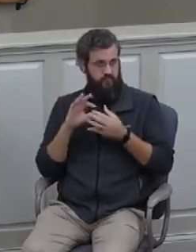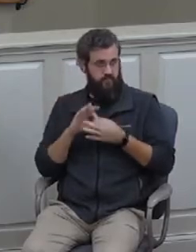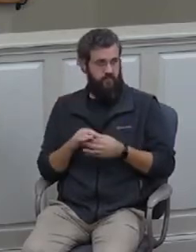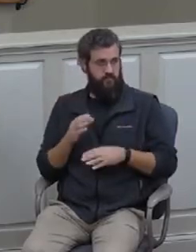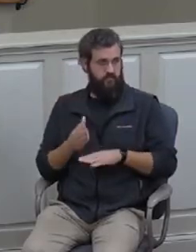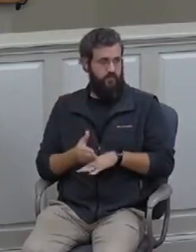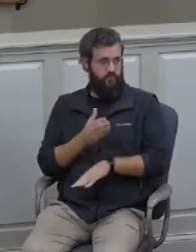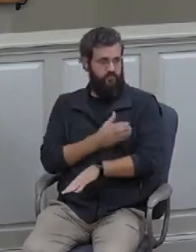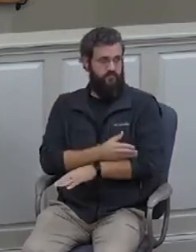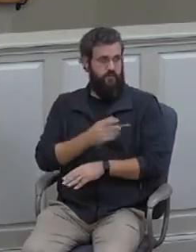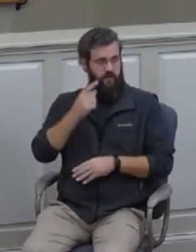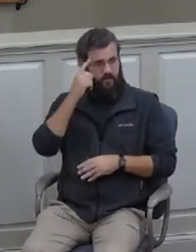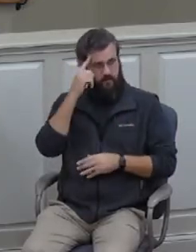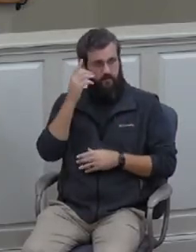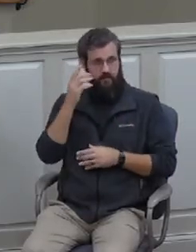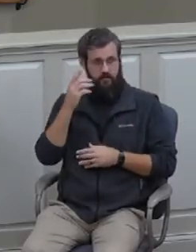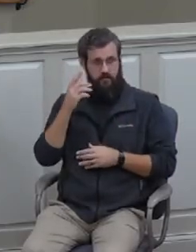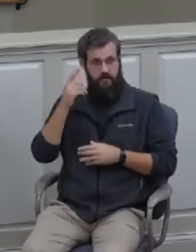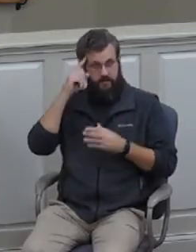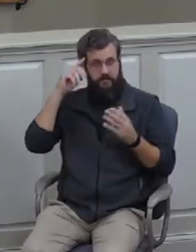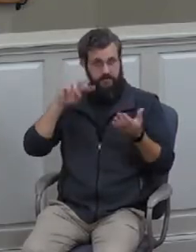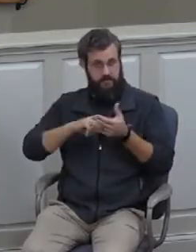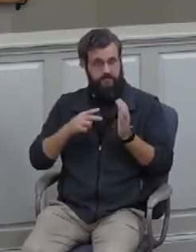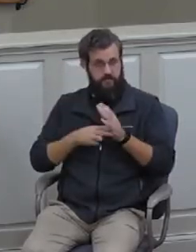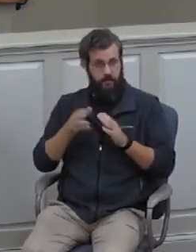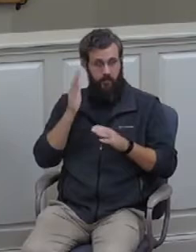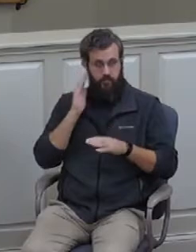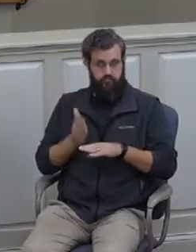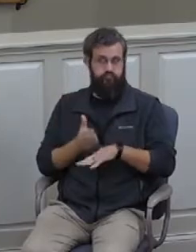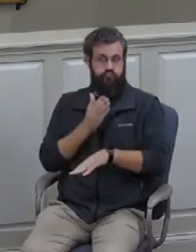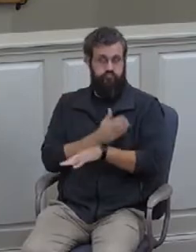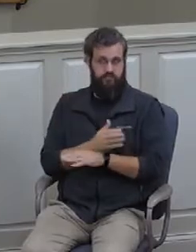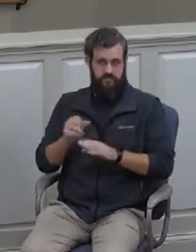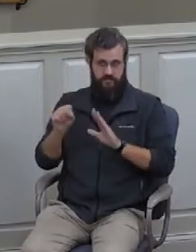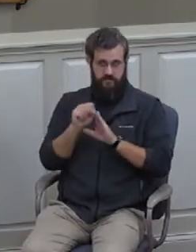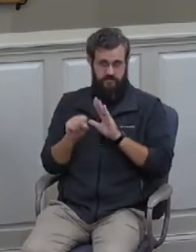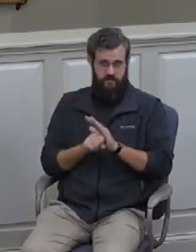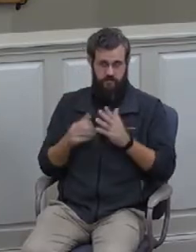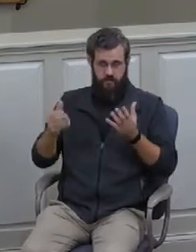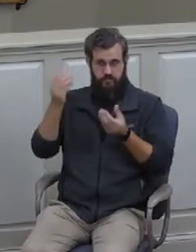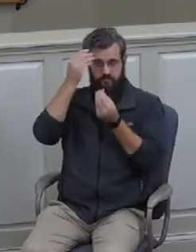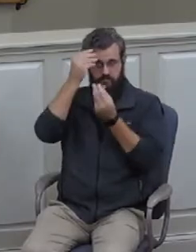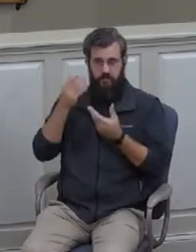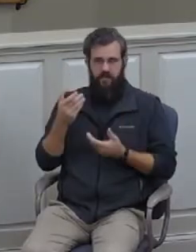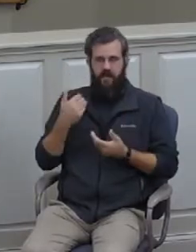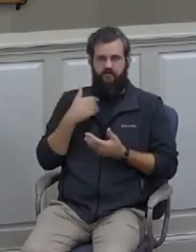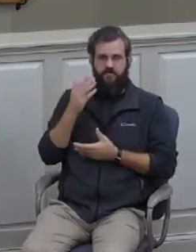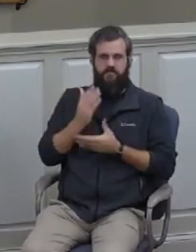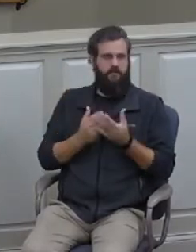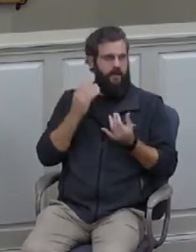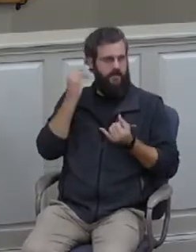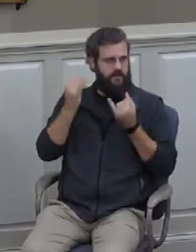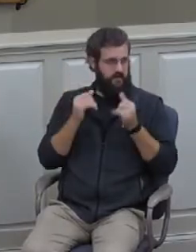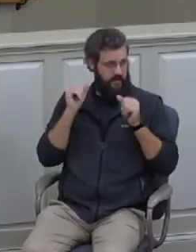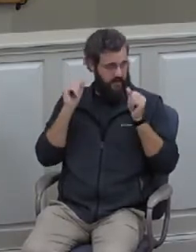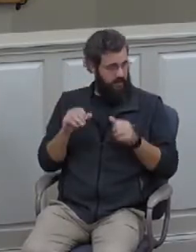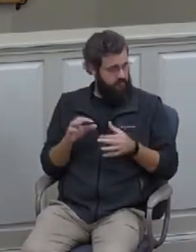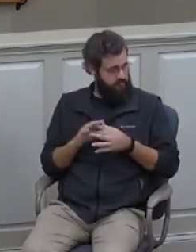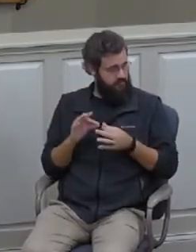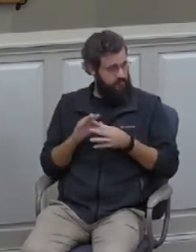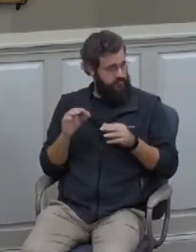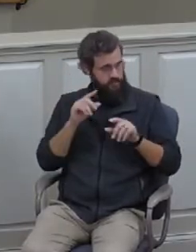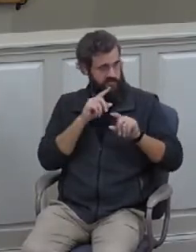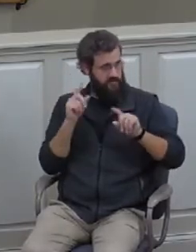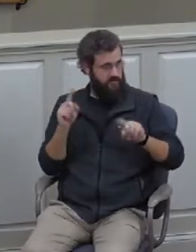progress. I think there certainly is intent to move as expressed by the state, and I think they have some preliminary ideas, but he could probably